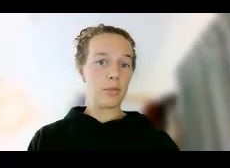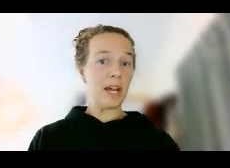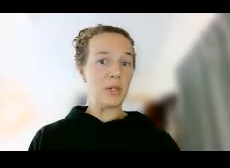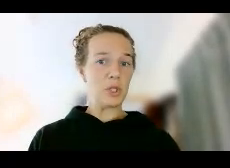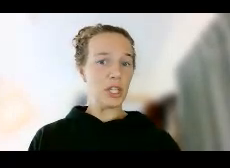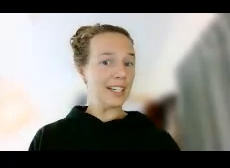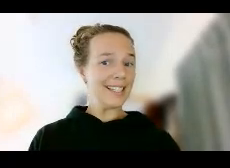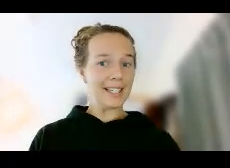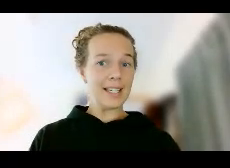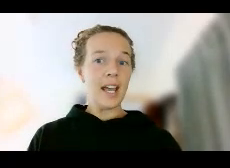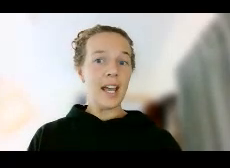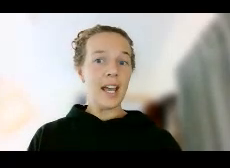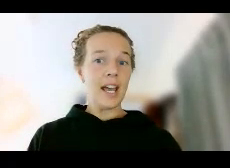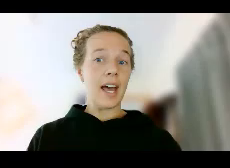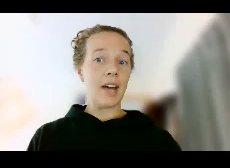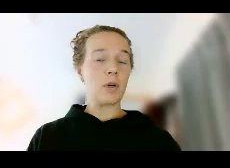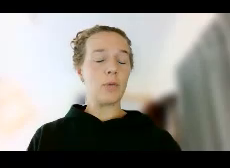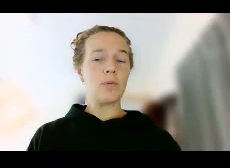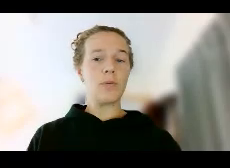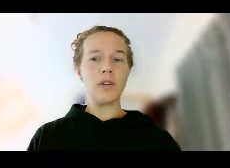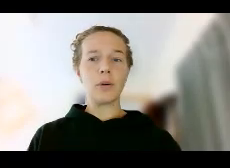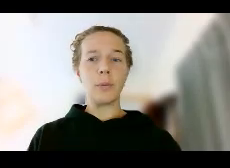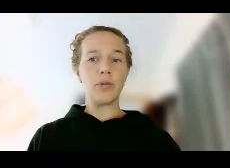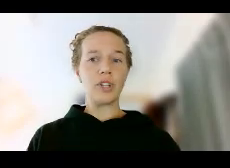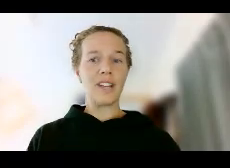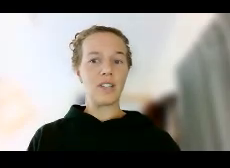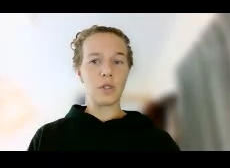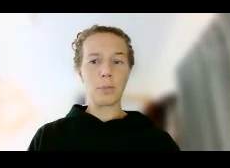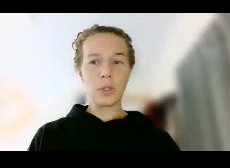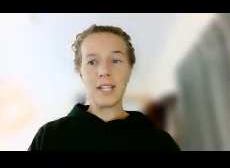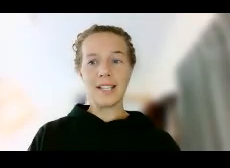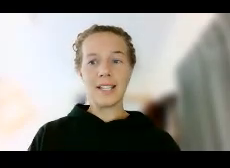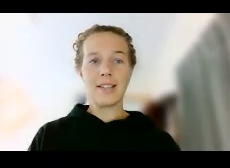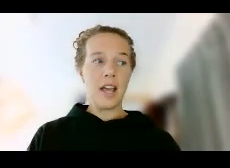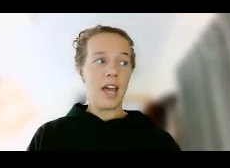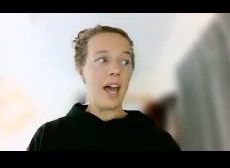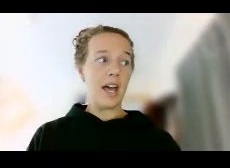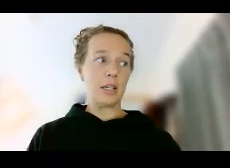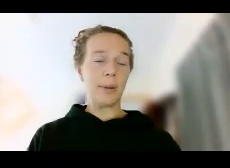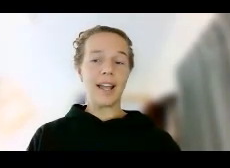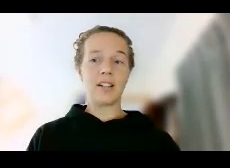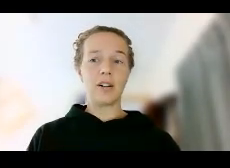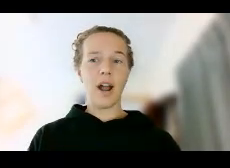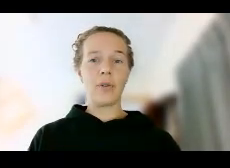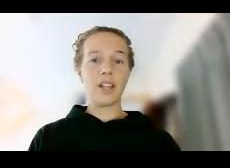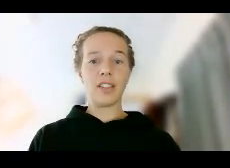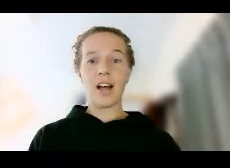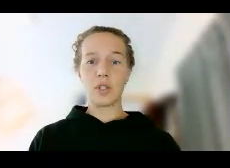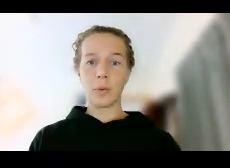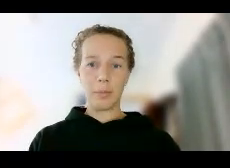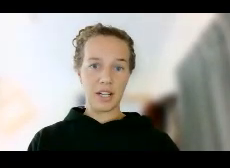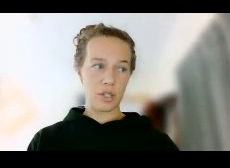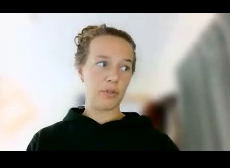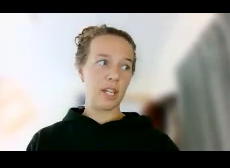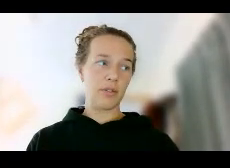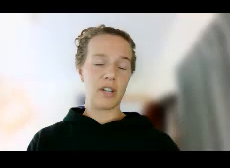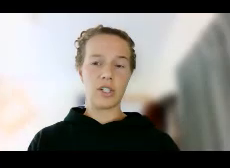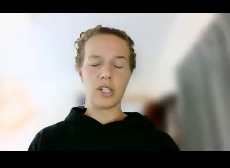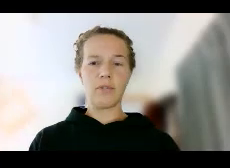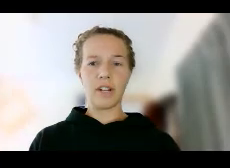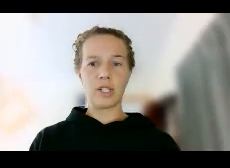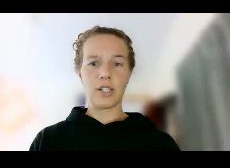using nature-based bioengineering techniques. We removed invasive species and planted around 1,000 square meters